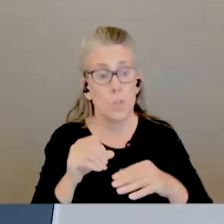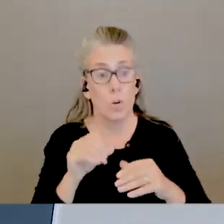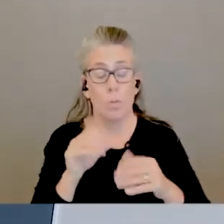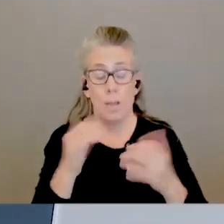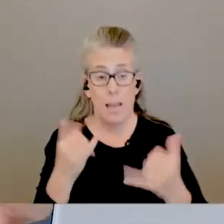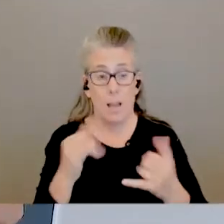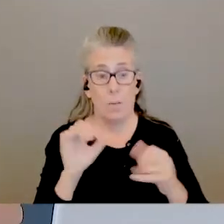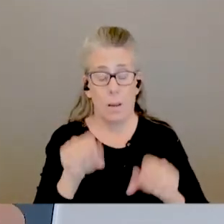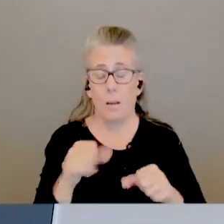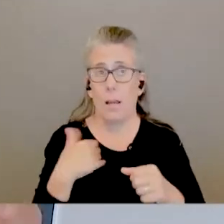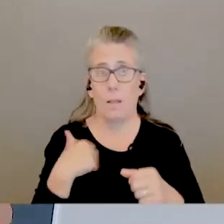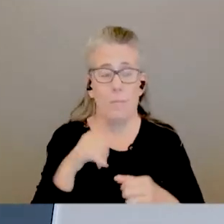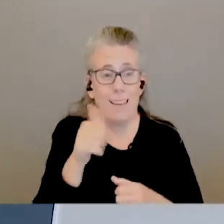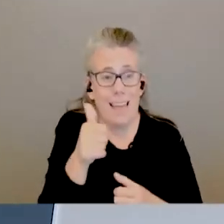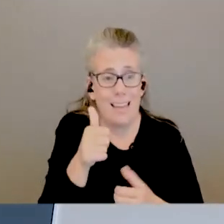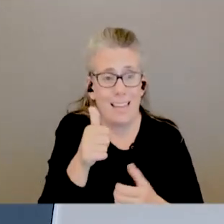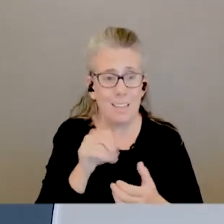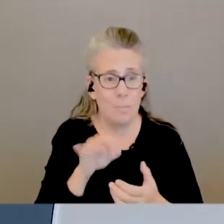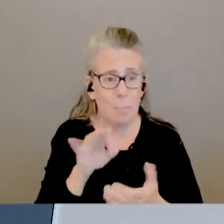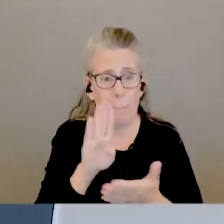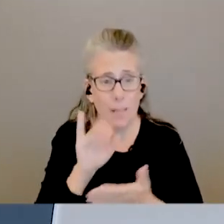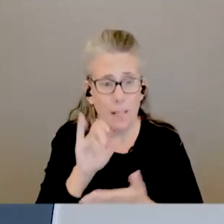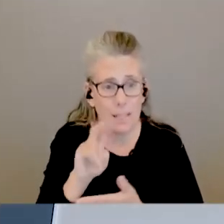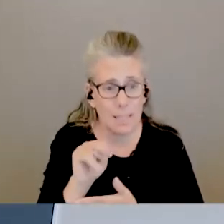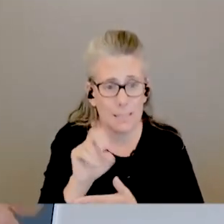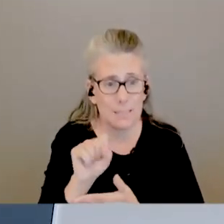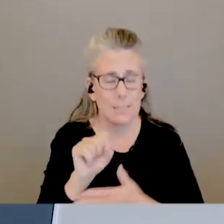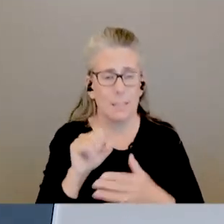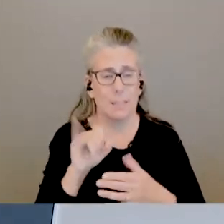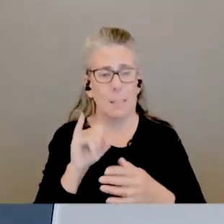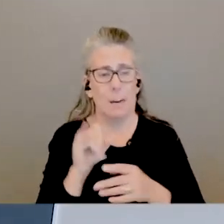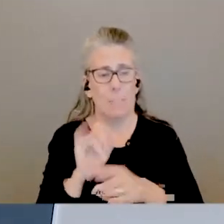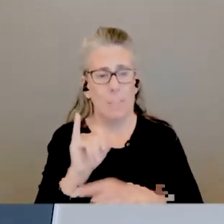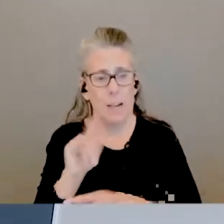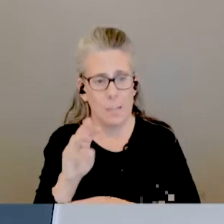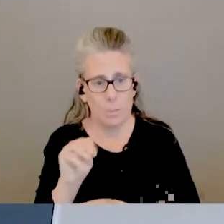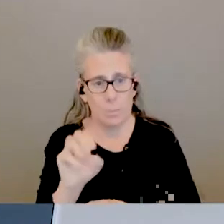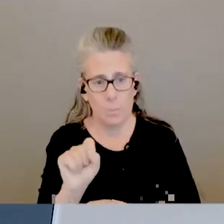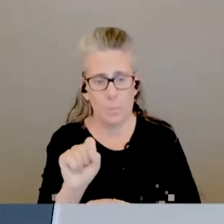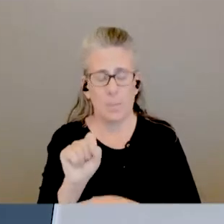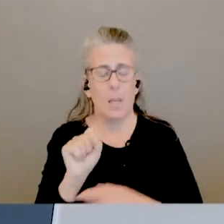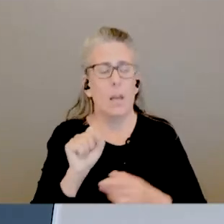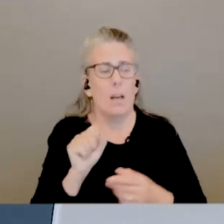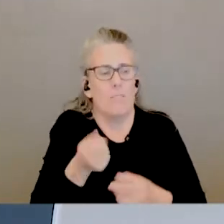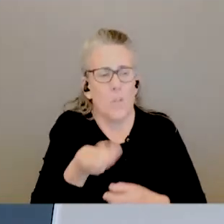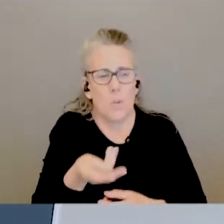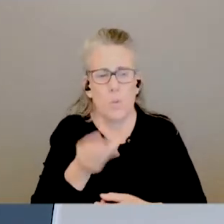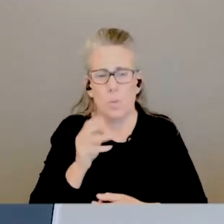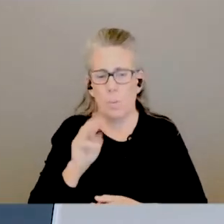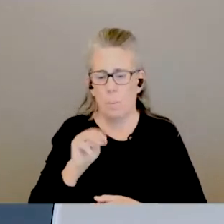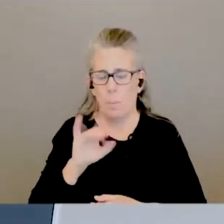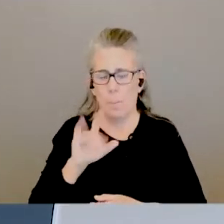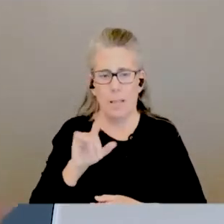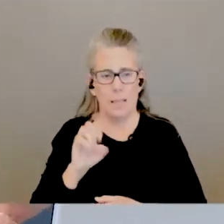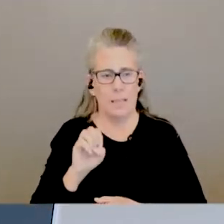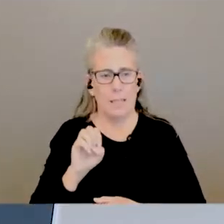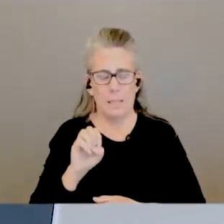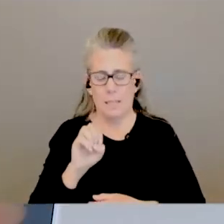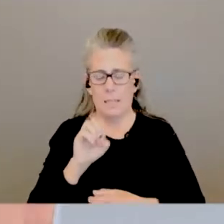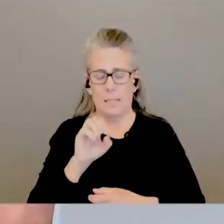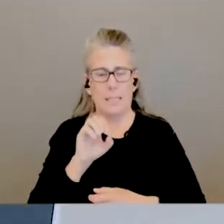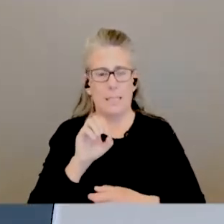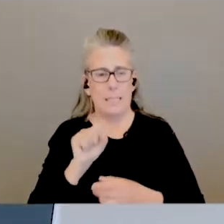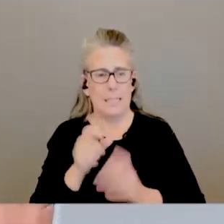objects with low latency reads and writes, about a few hundreds of milliseconds, and achieve 6 nines or more of availability. So this is an